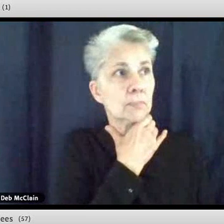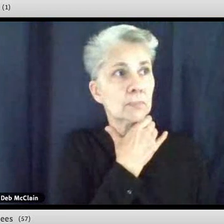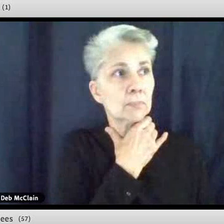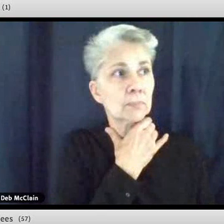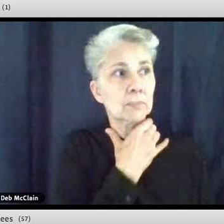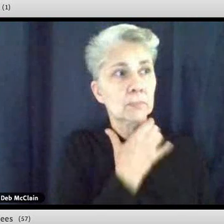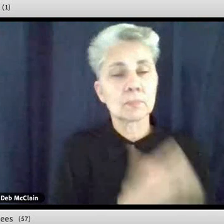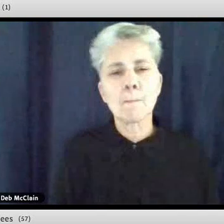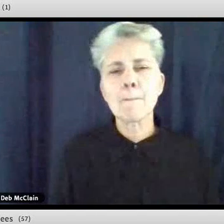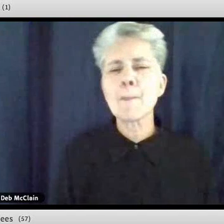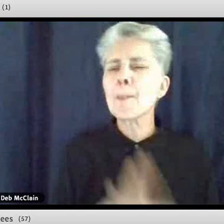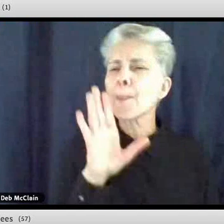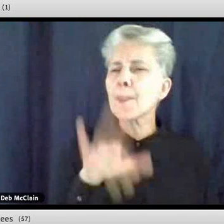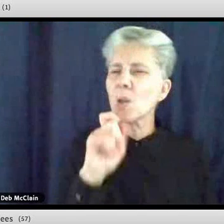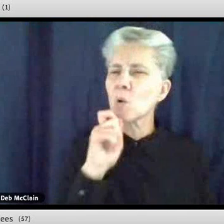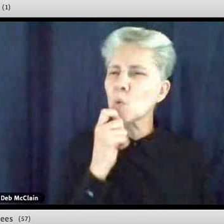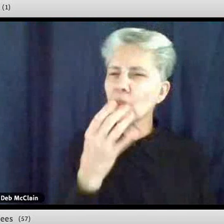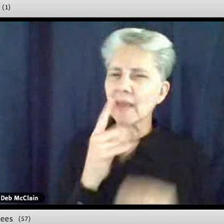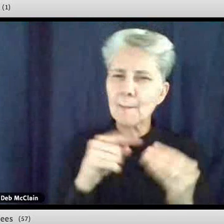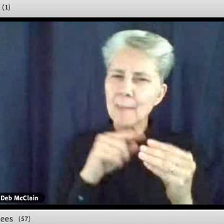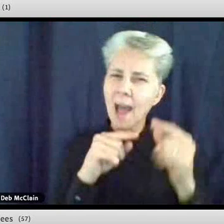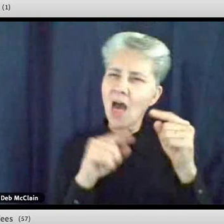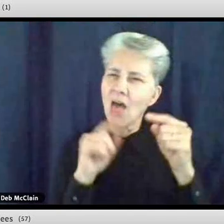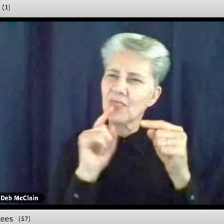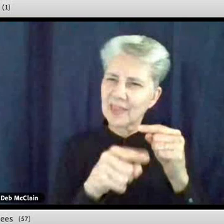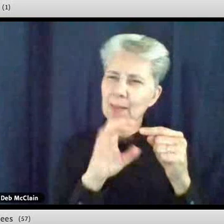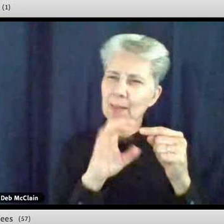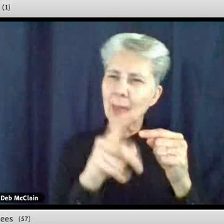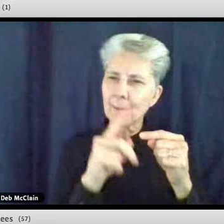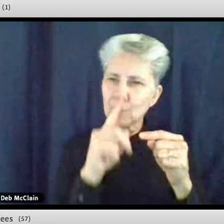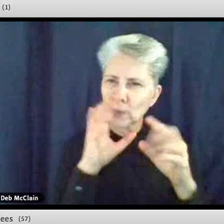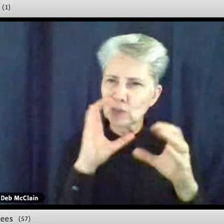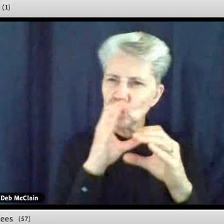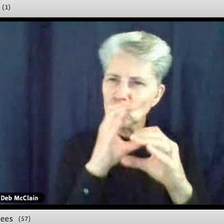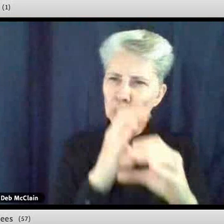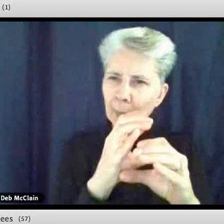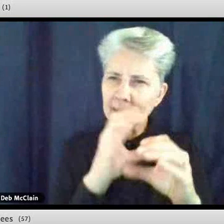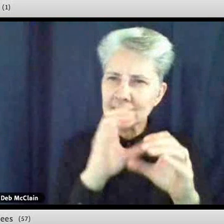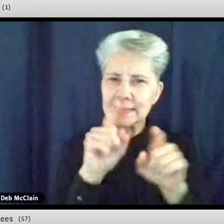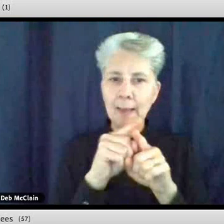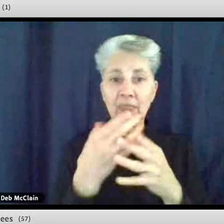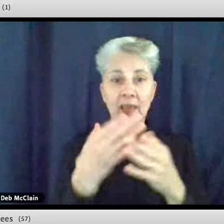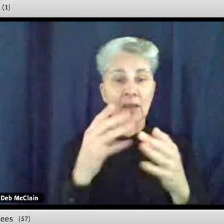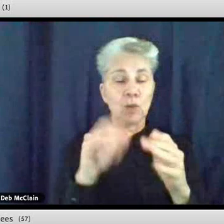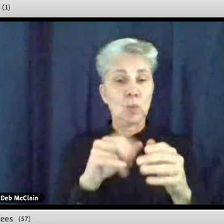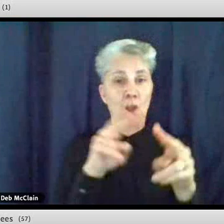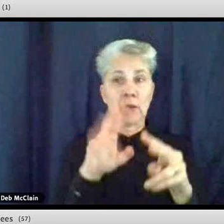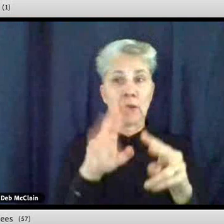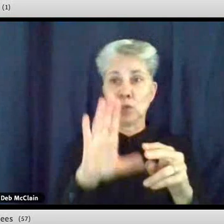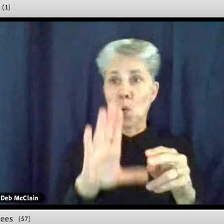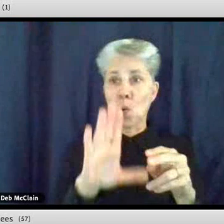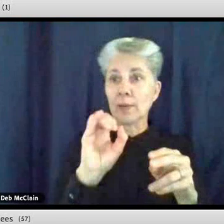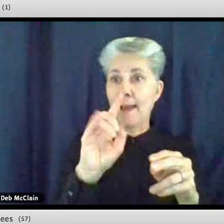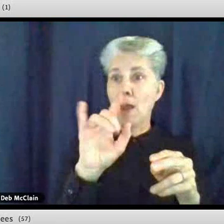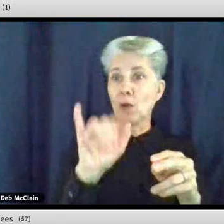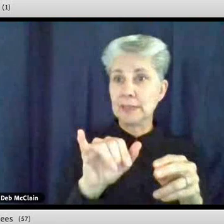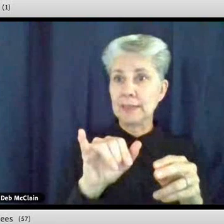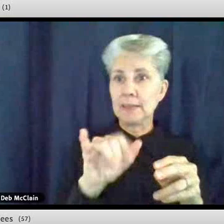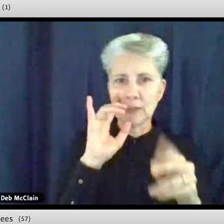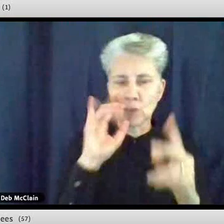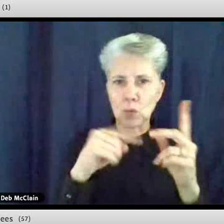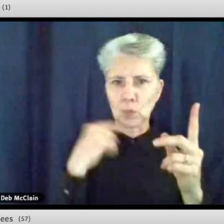And the cool thing about this map is you can actually zoom in. And again, same kind of thing. You can look at your county. This is going crazy on you, I'm